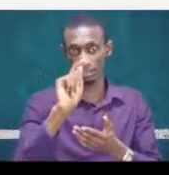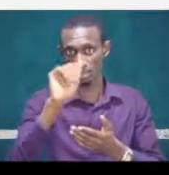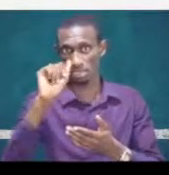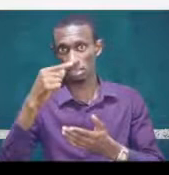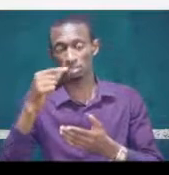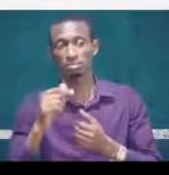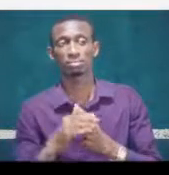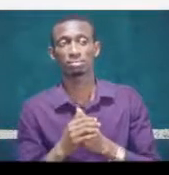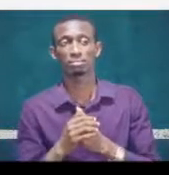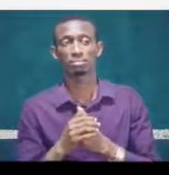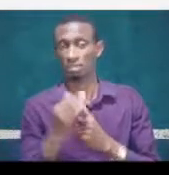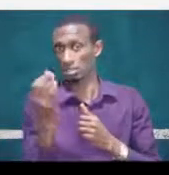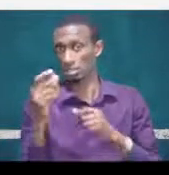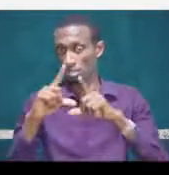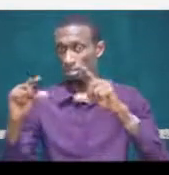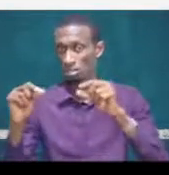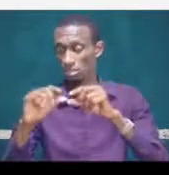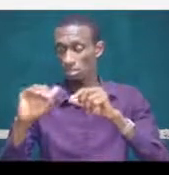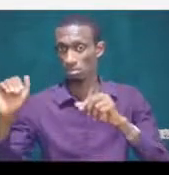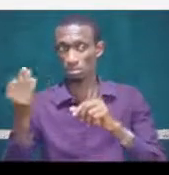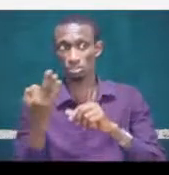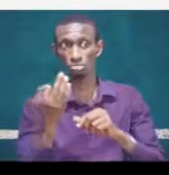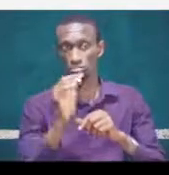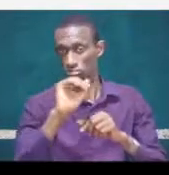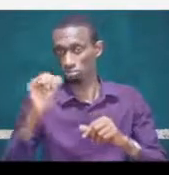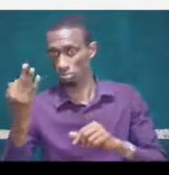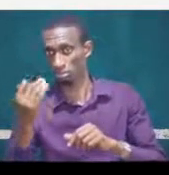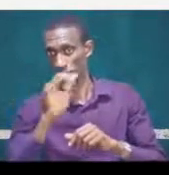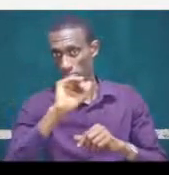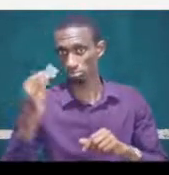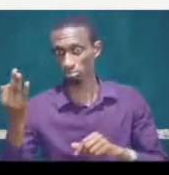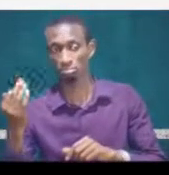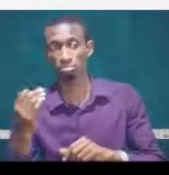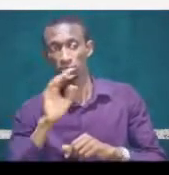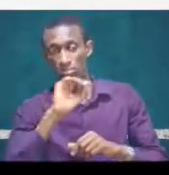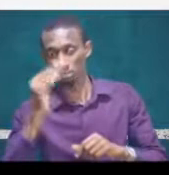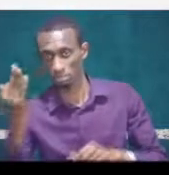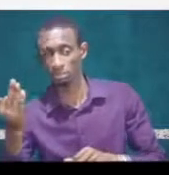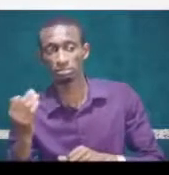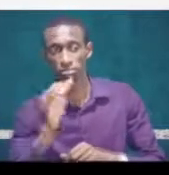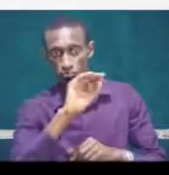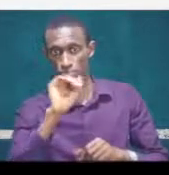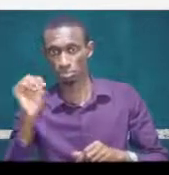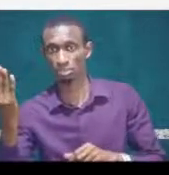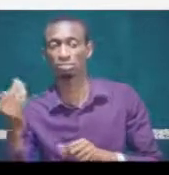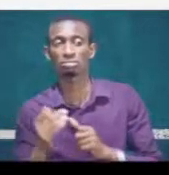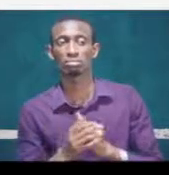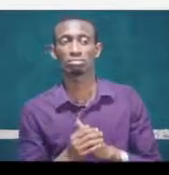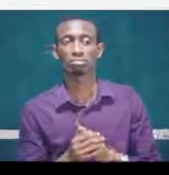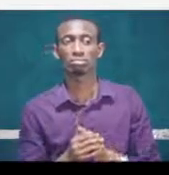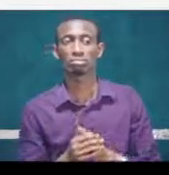TAG, three letters, three letters, three letters, three letters, three bases, three bases, three